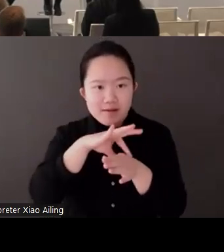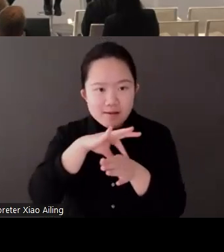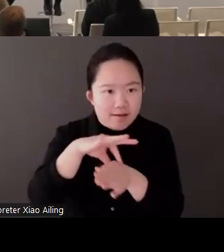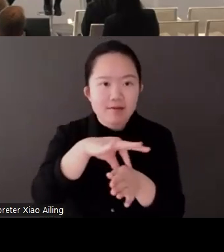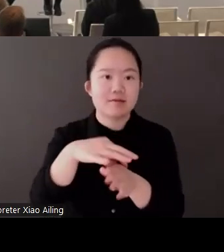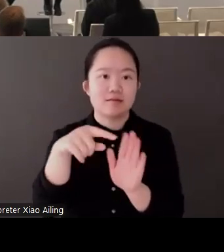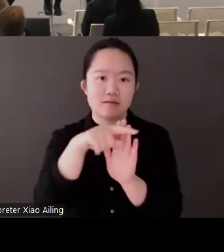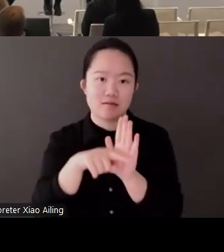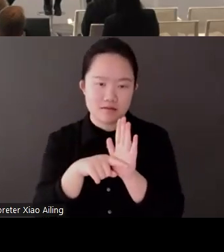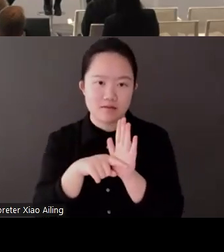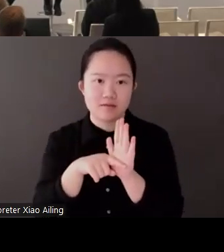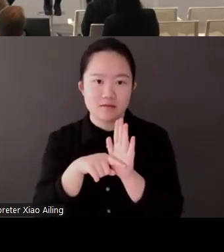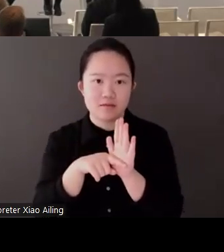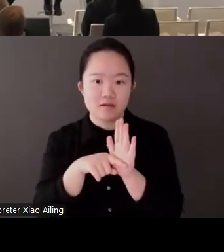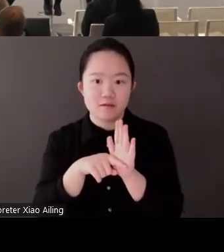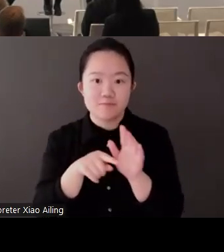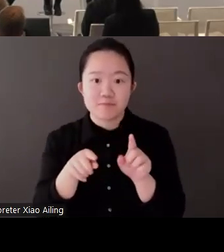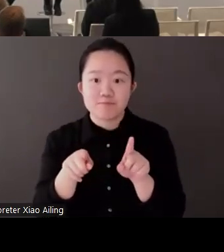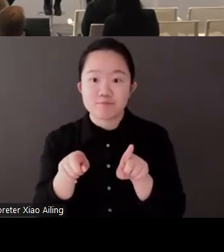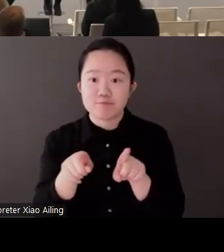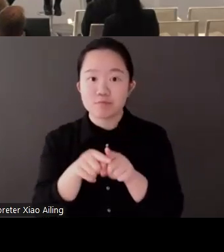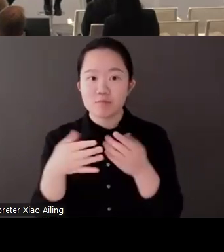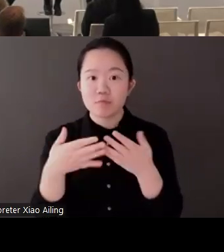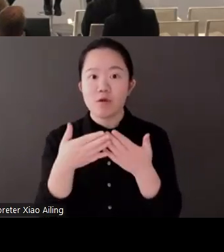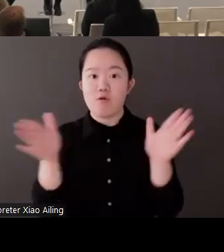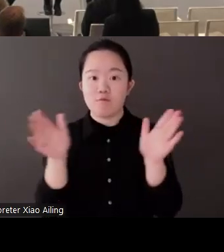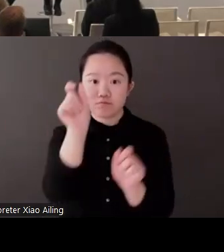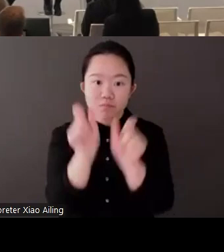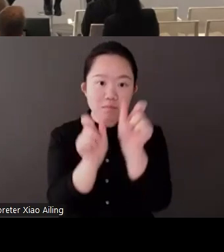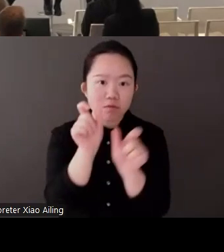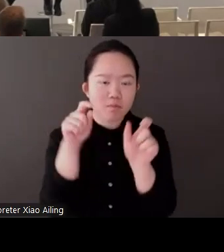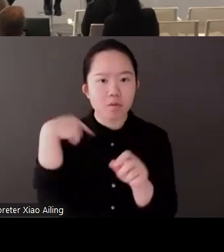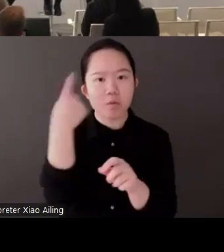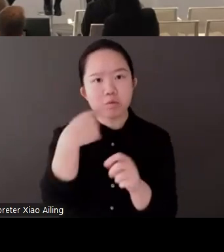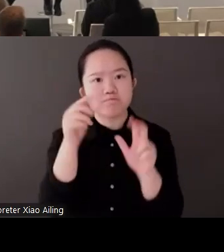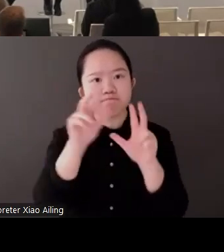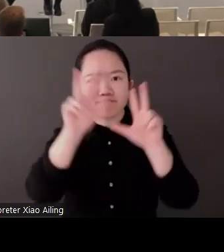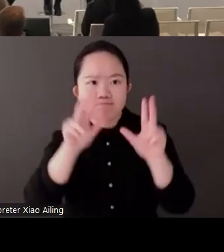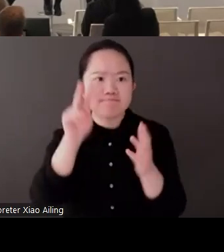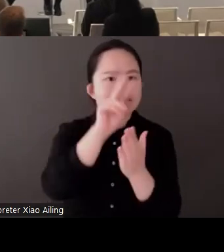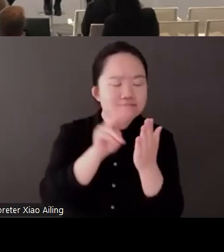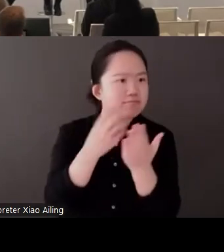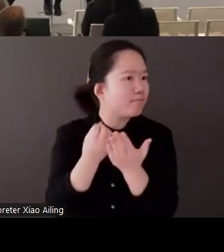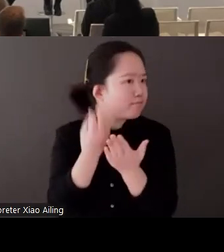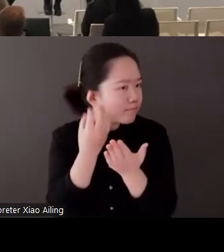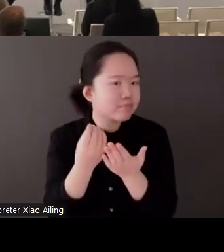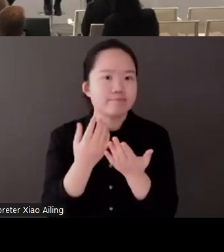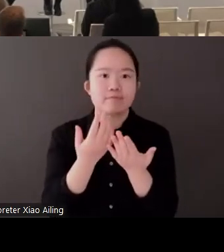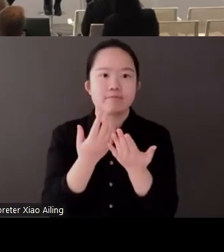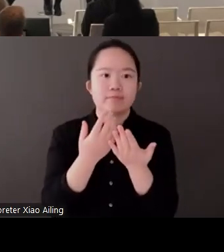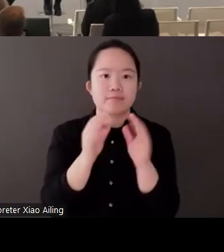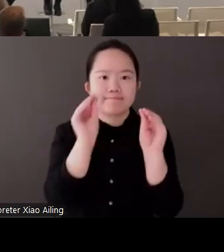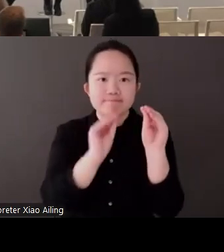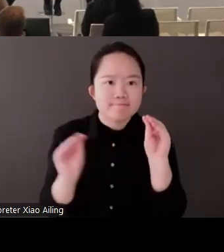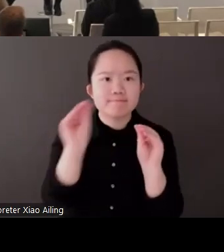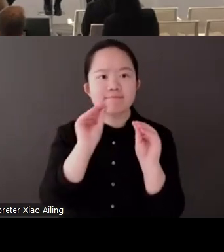devices and the overall user experience of the devices, and what are the key points regarding accessibility related